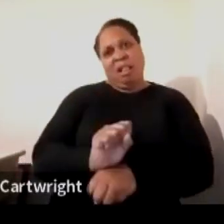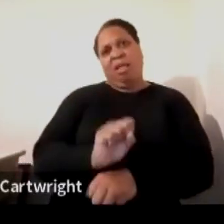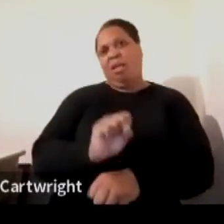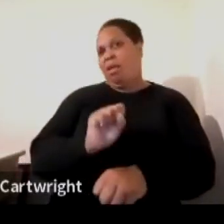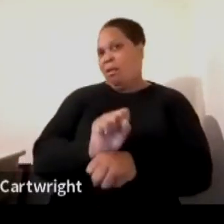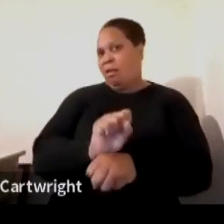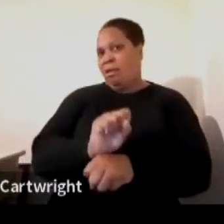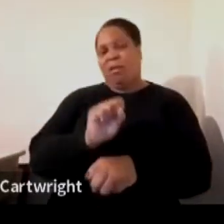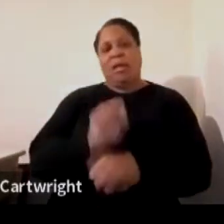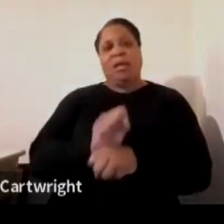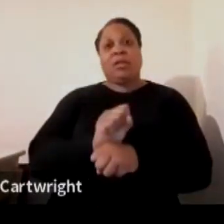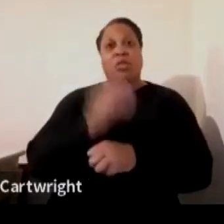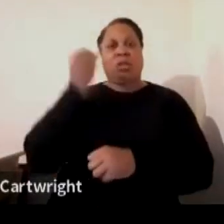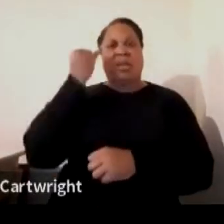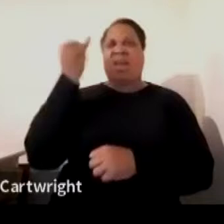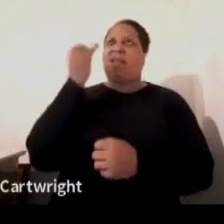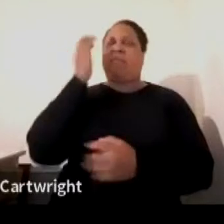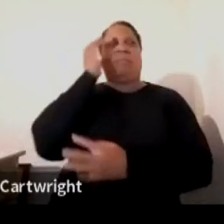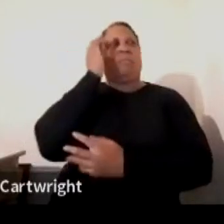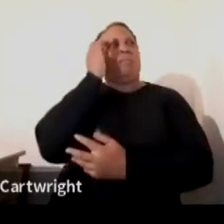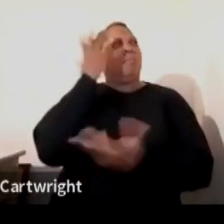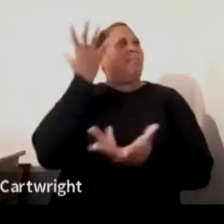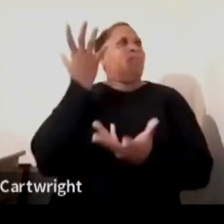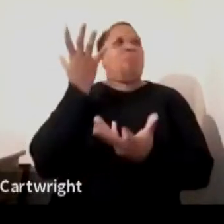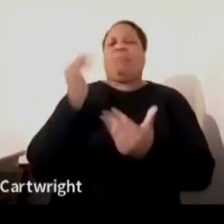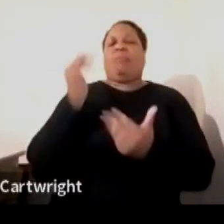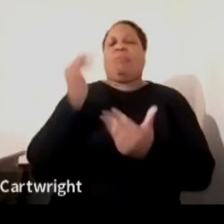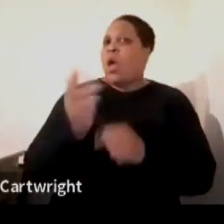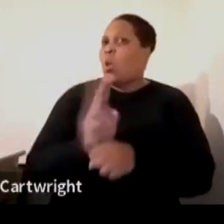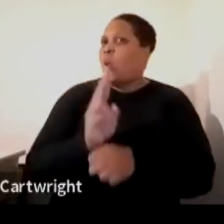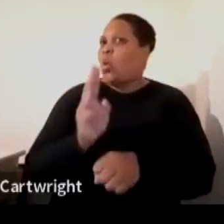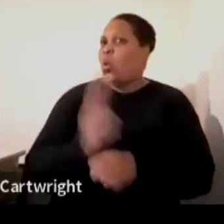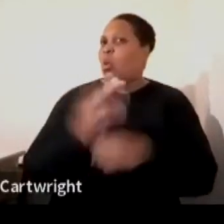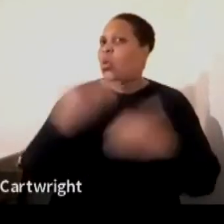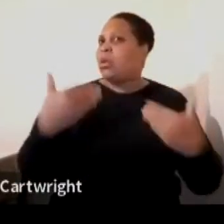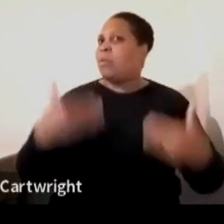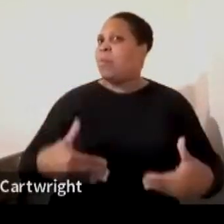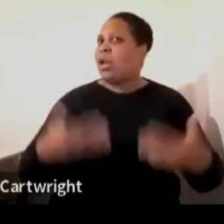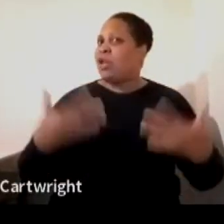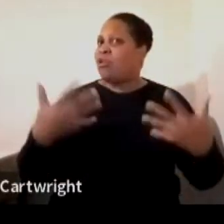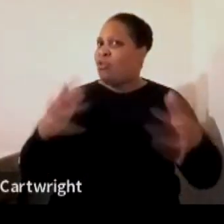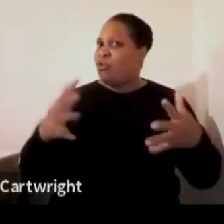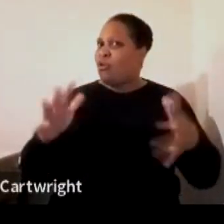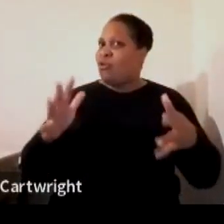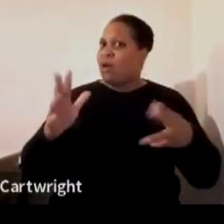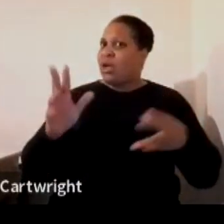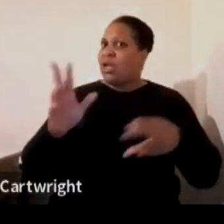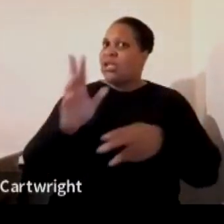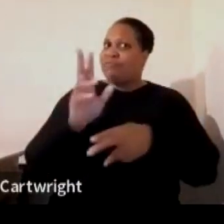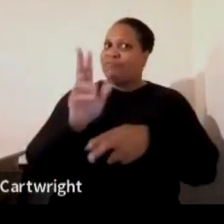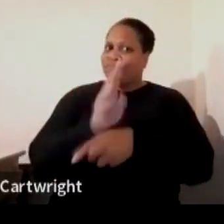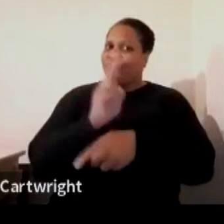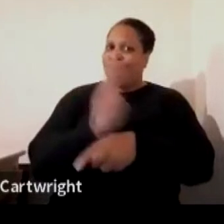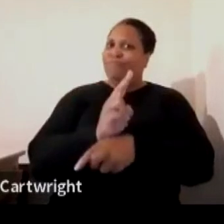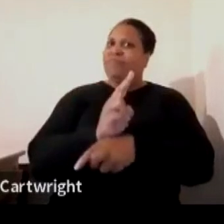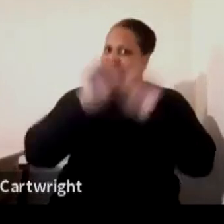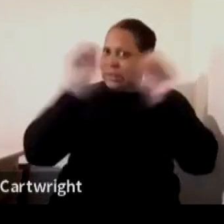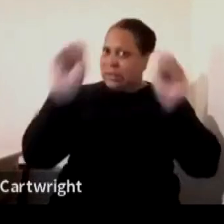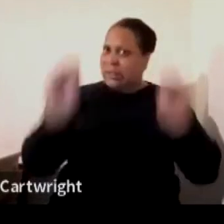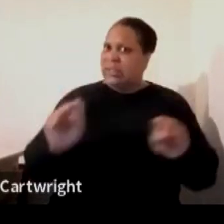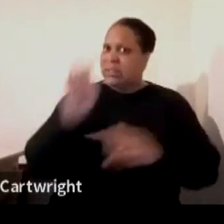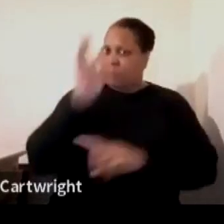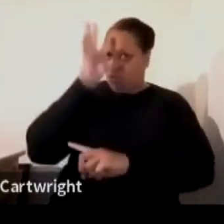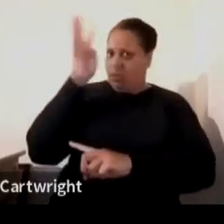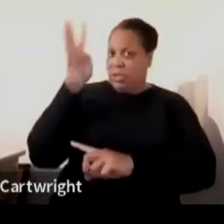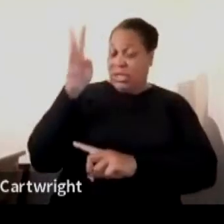we utilize the body's already existing mechanism to create stuff? That happens all the time. Everything that you see in yourself